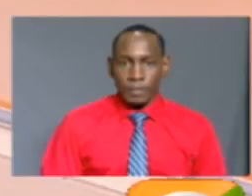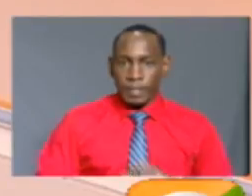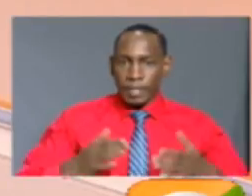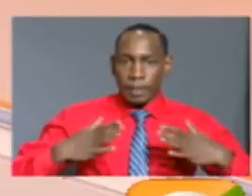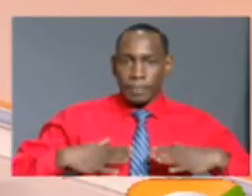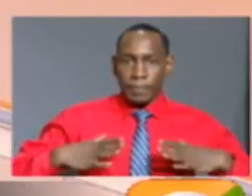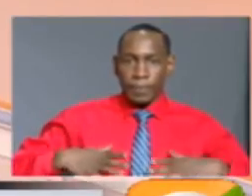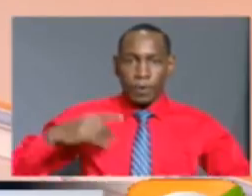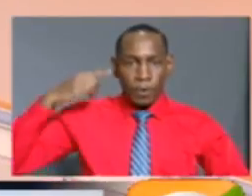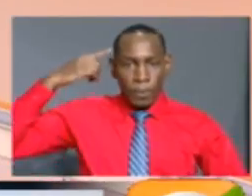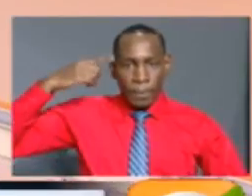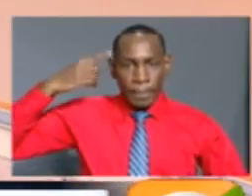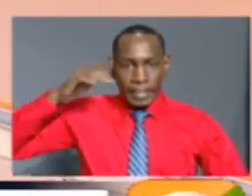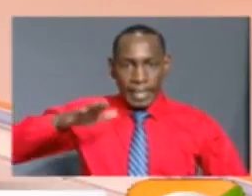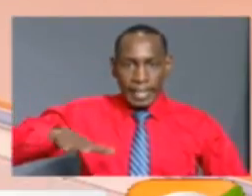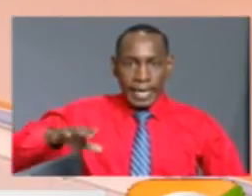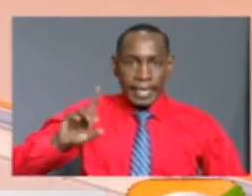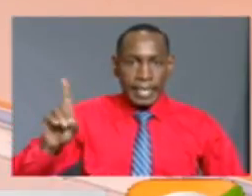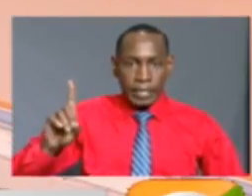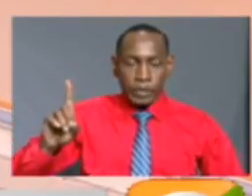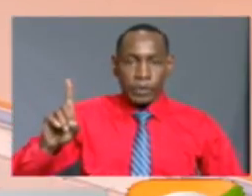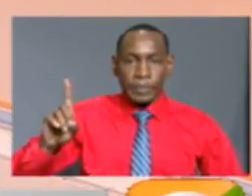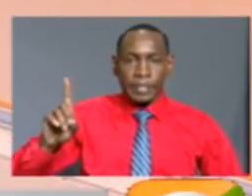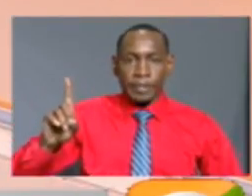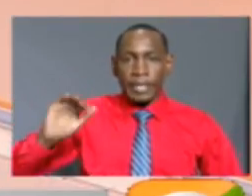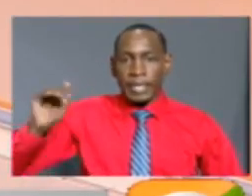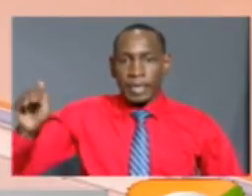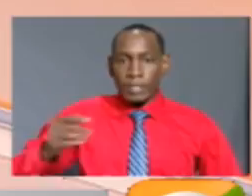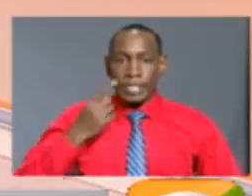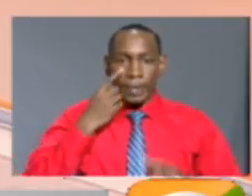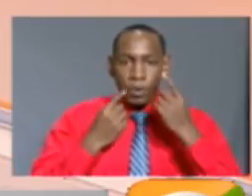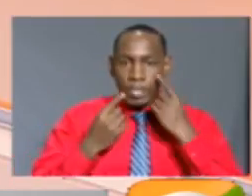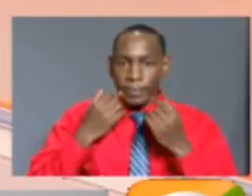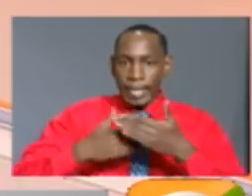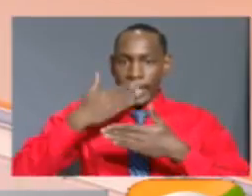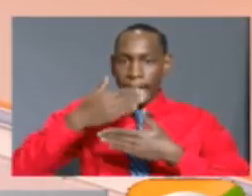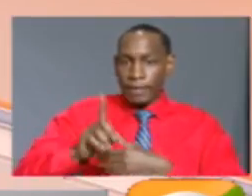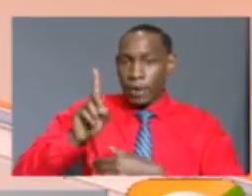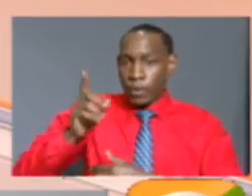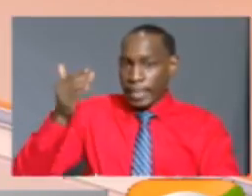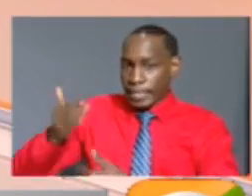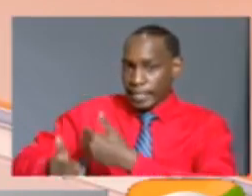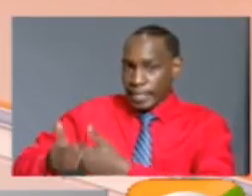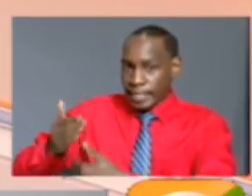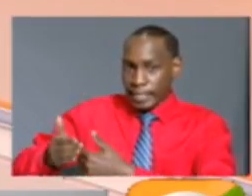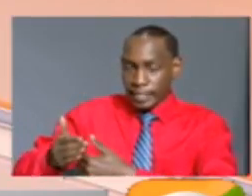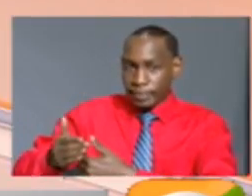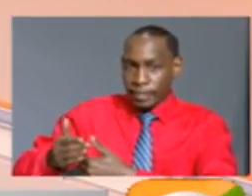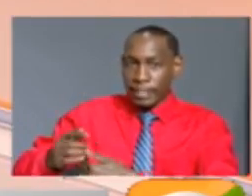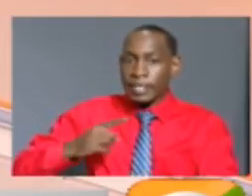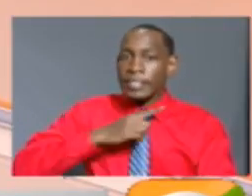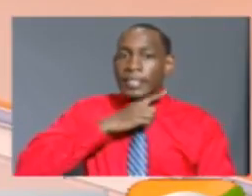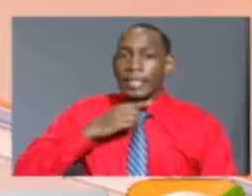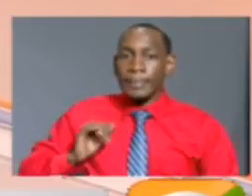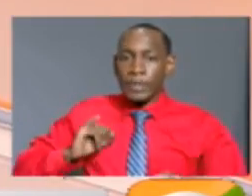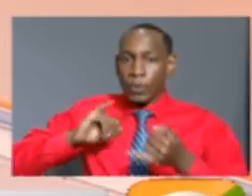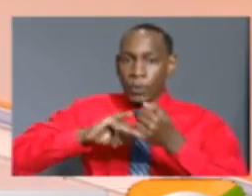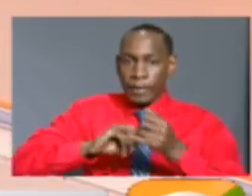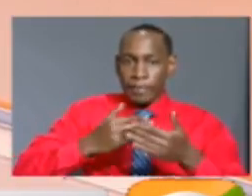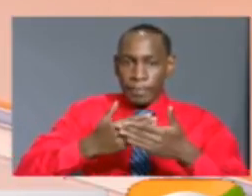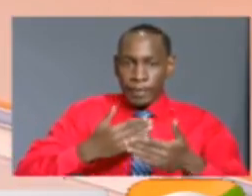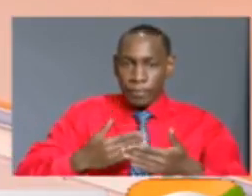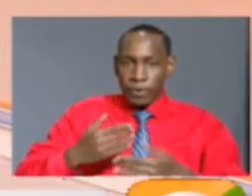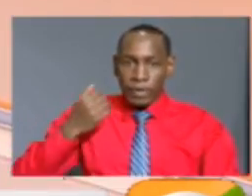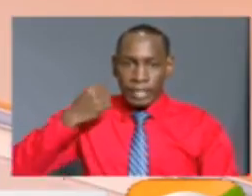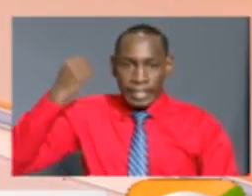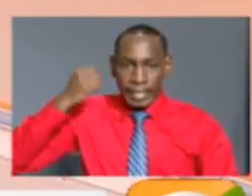Residents of Mathare constituency in Nairobi County are mourning after one of their neighbours slit his wife's throat before taking